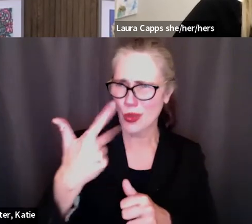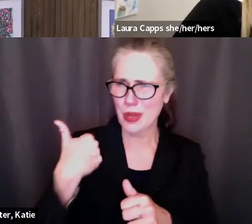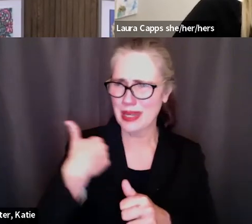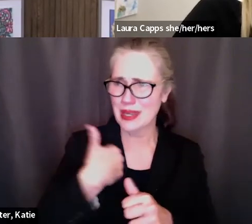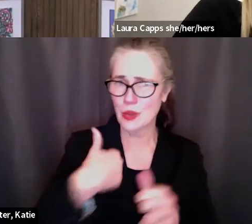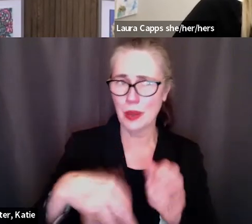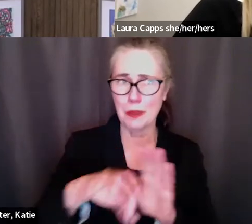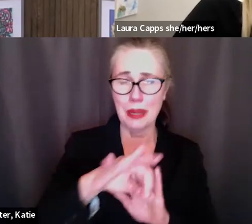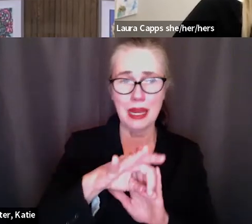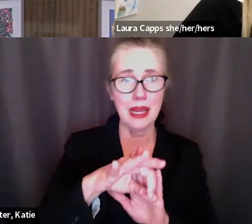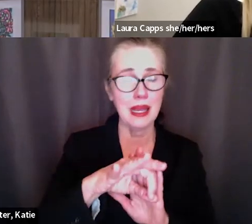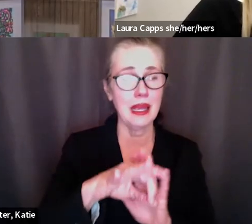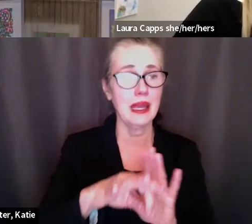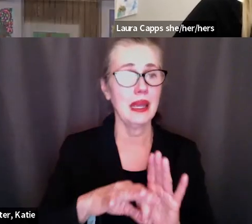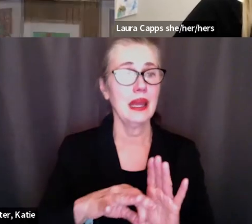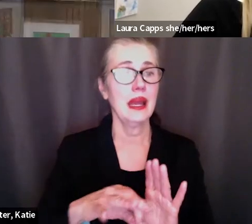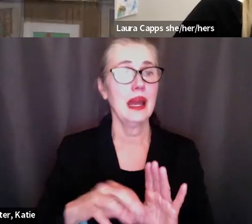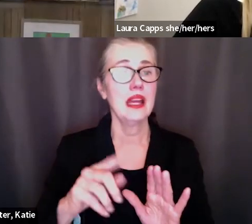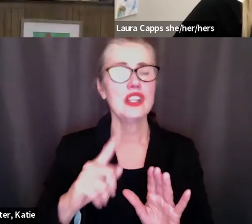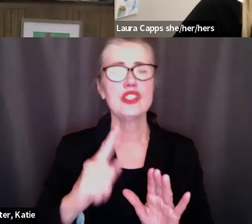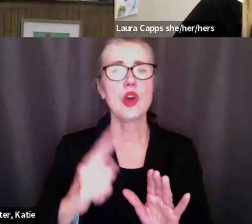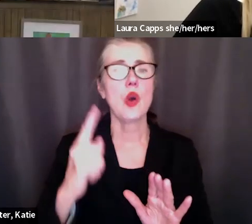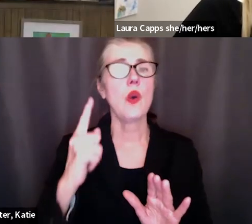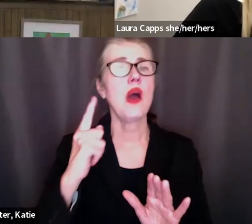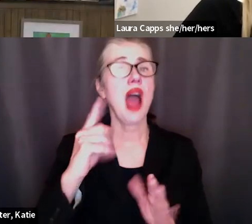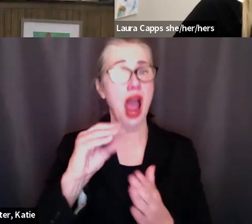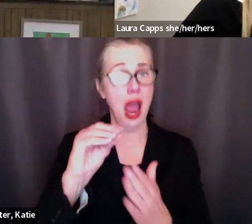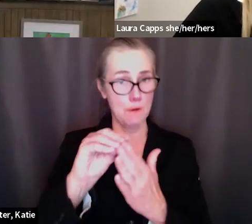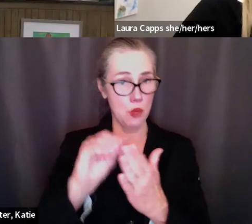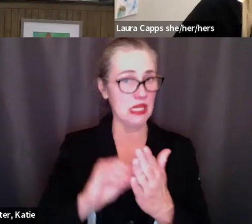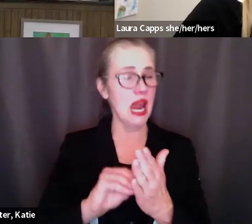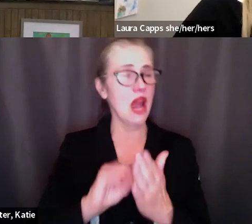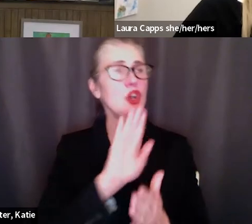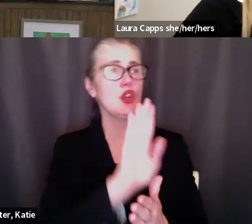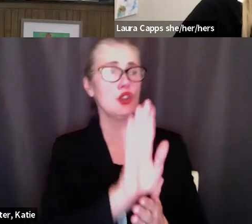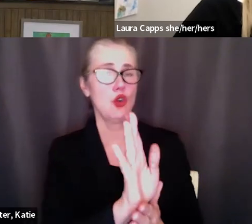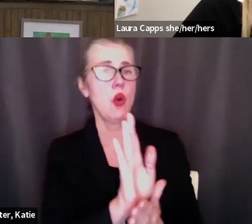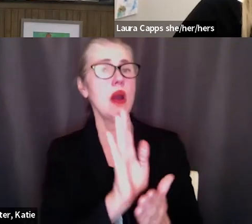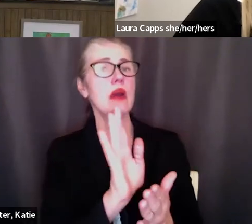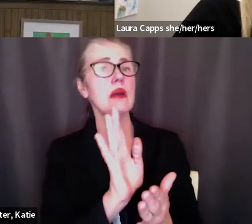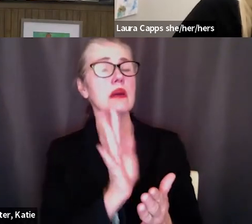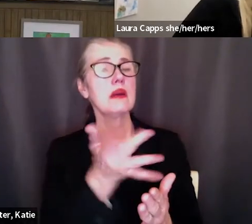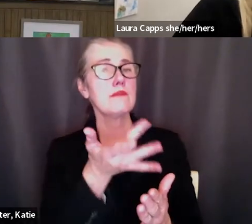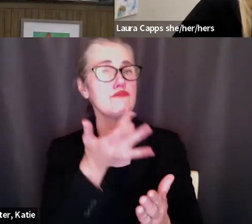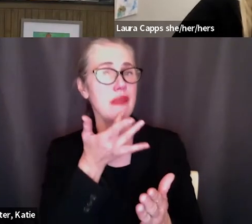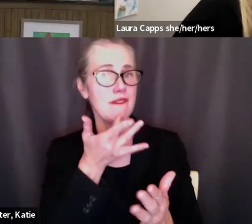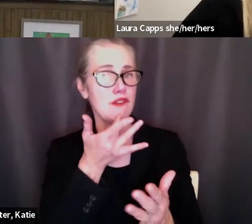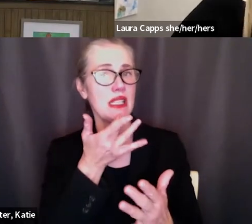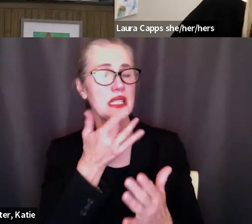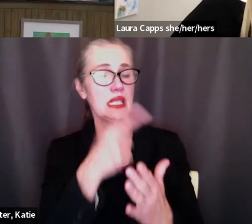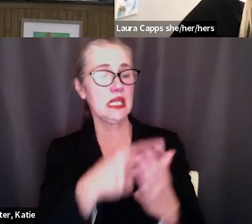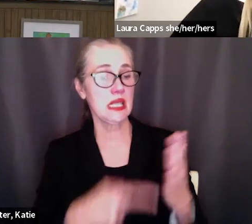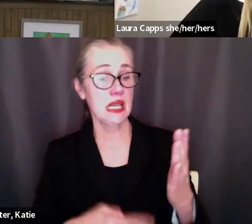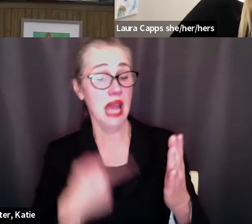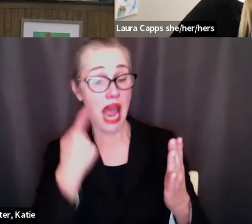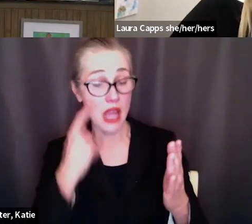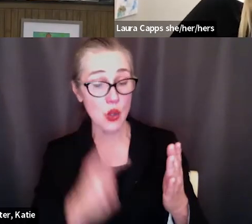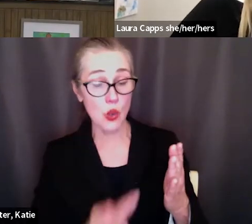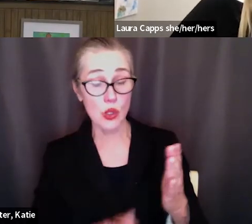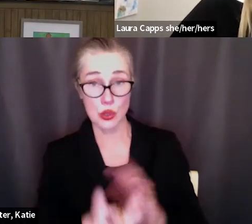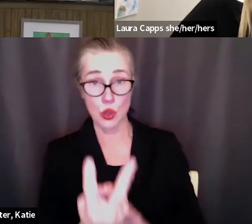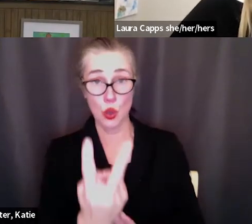so listening to all of you i believe i captured everybody's selections and i noted that there were two